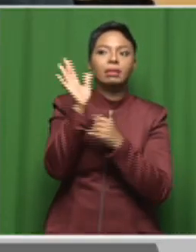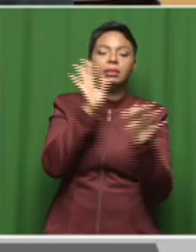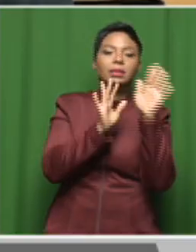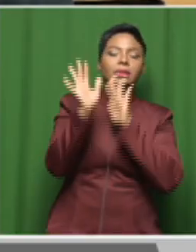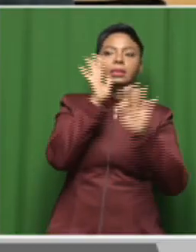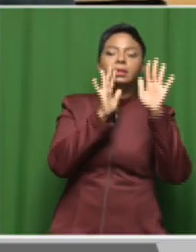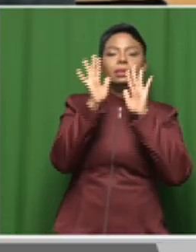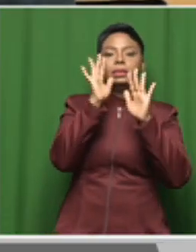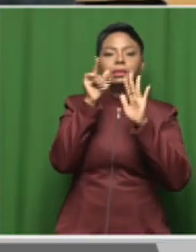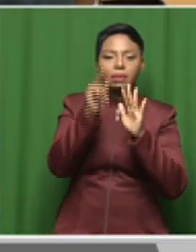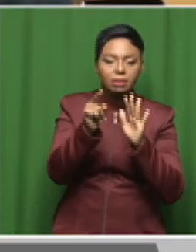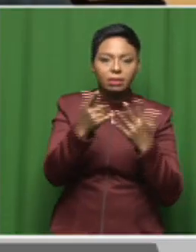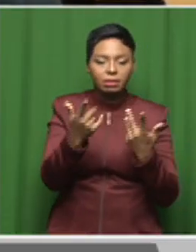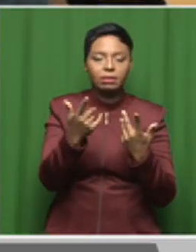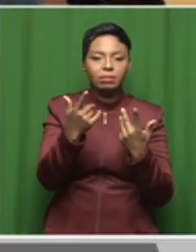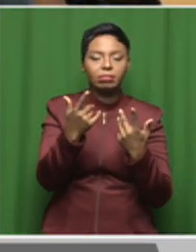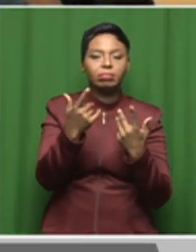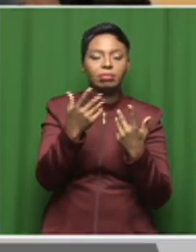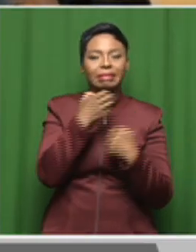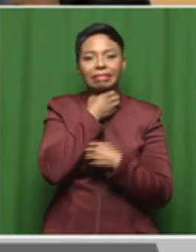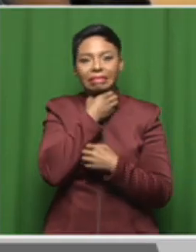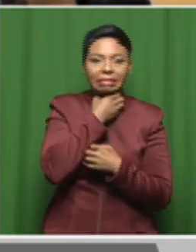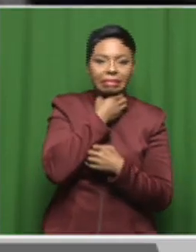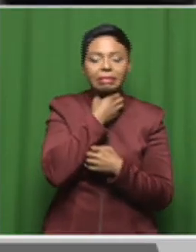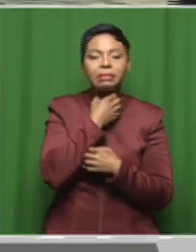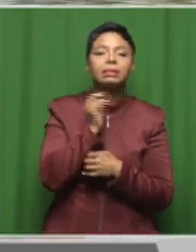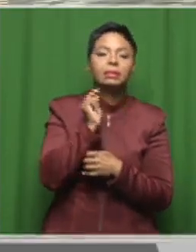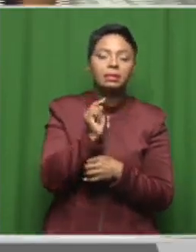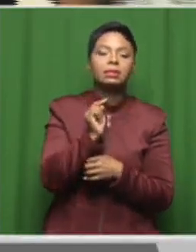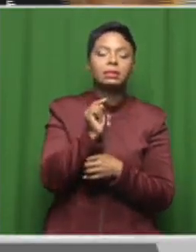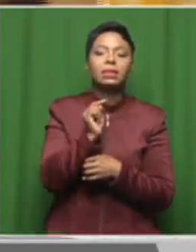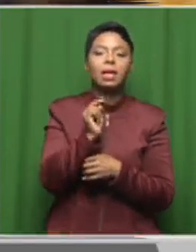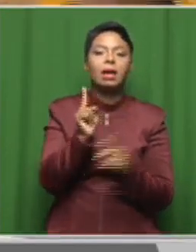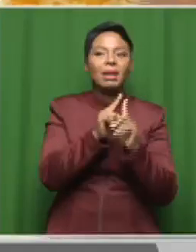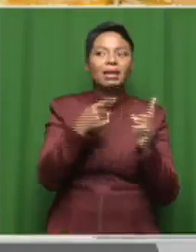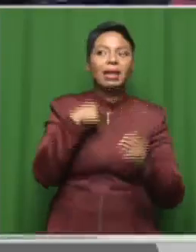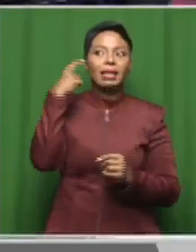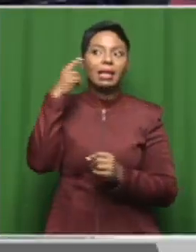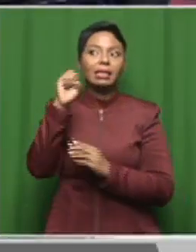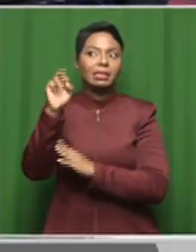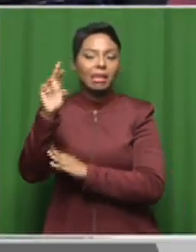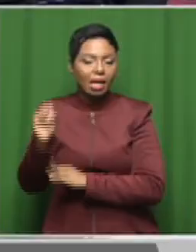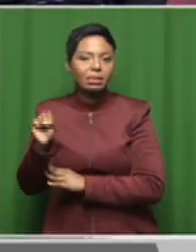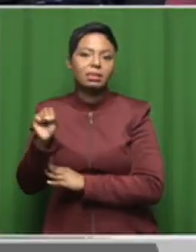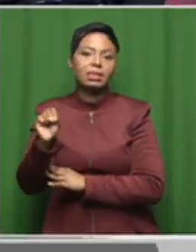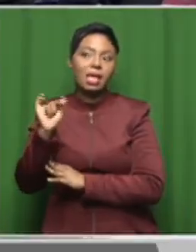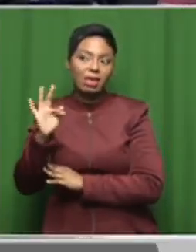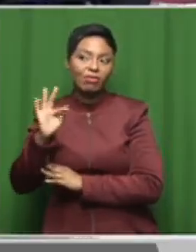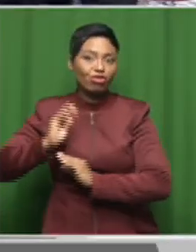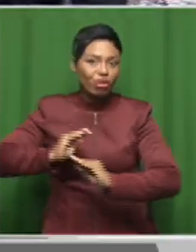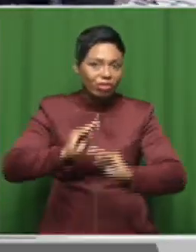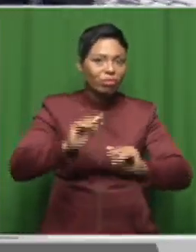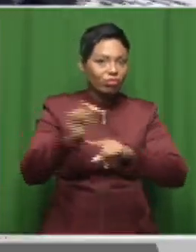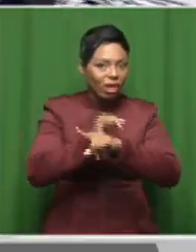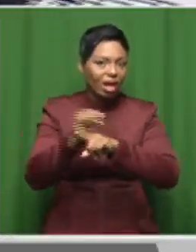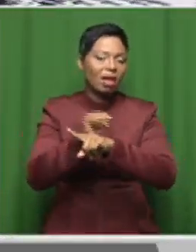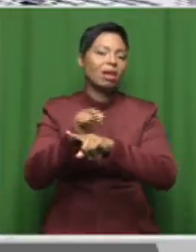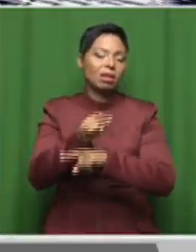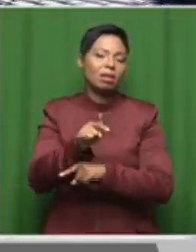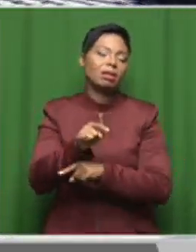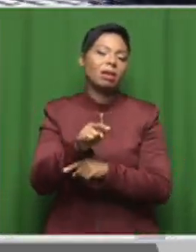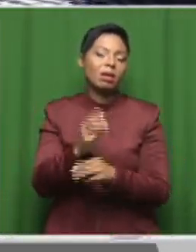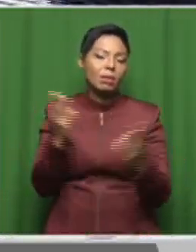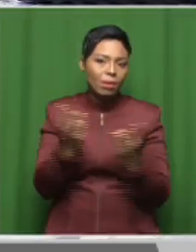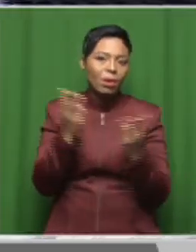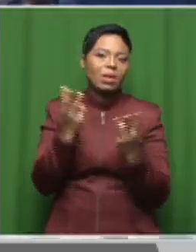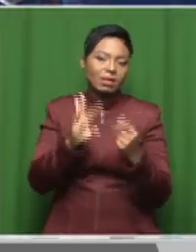it would be good if SARS can provide more support regarding training, and also in this transition period, providing